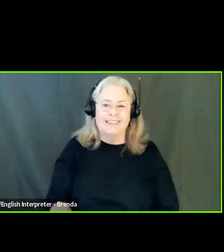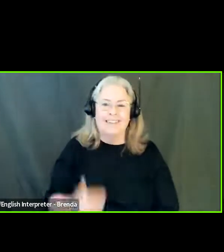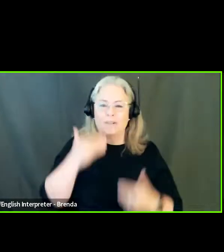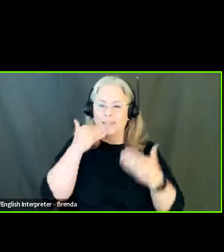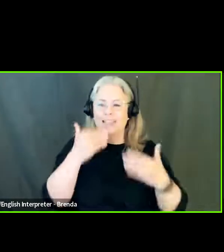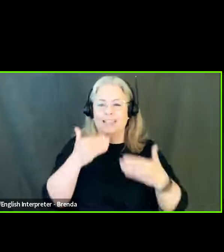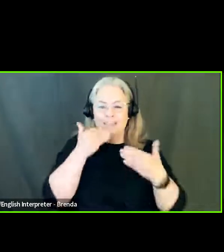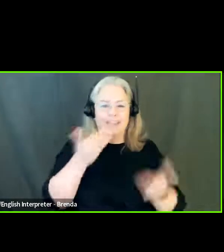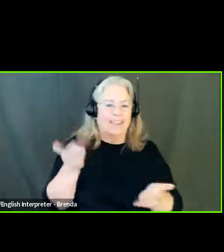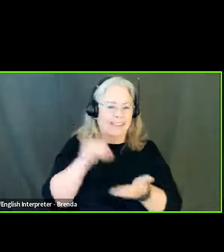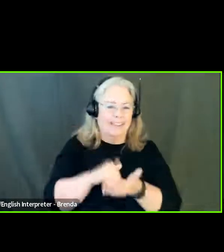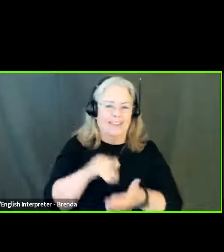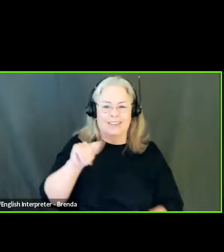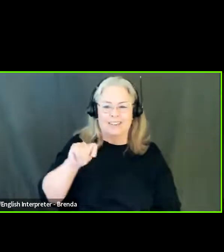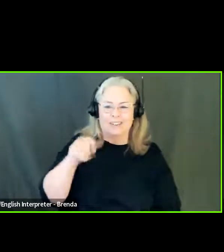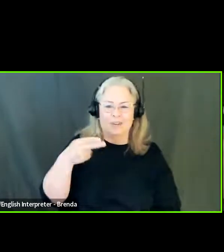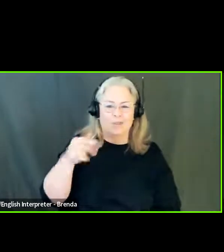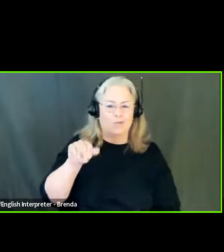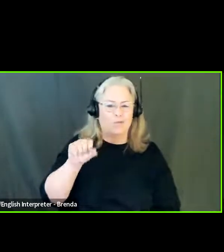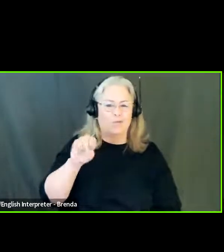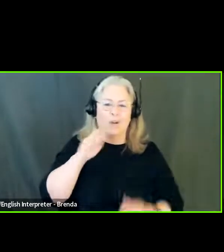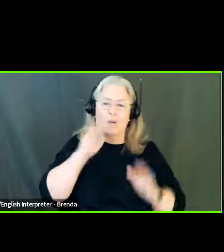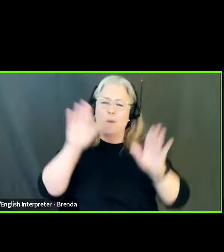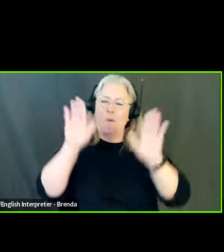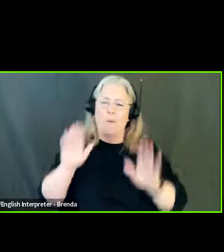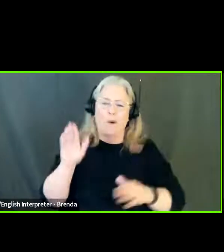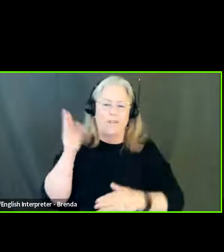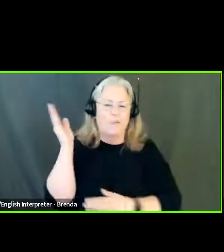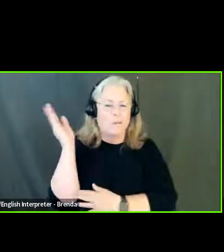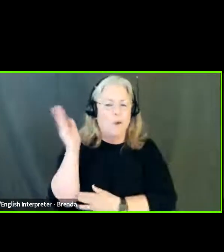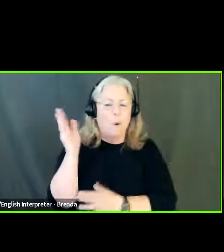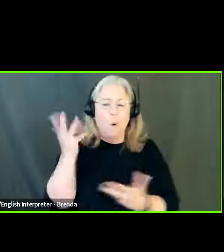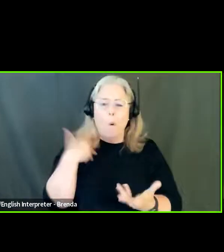thank you again to Therese. That was such an excellent presentation.